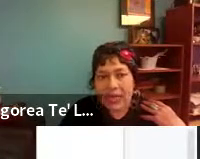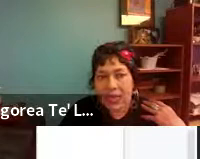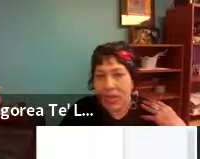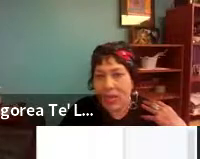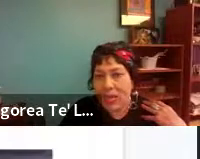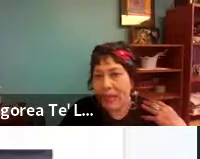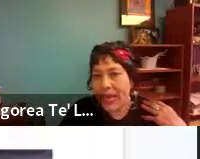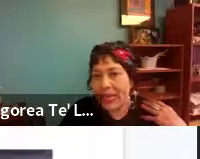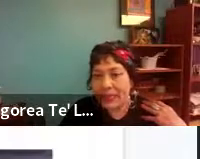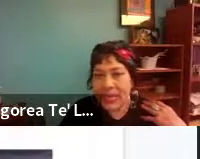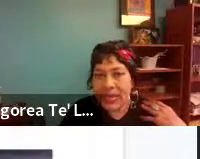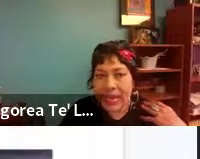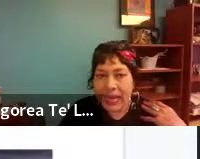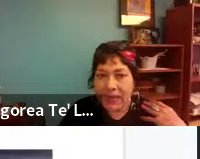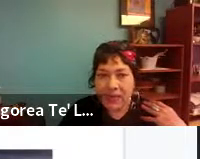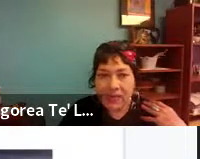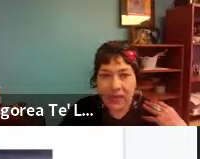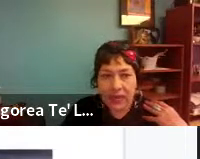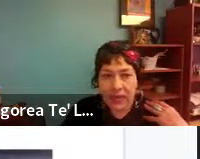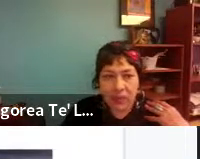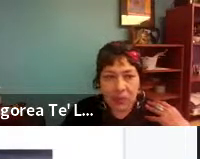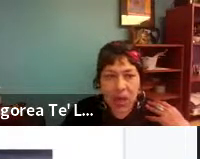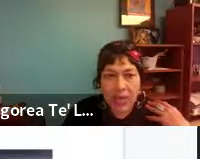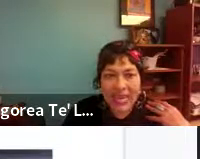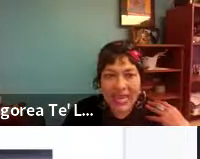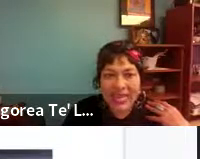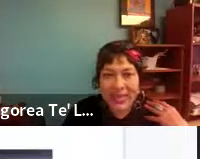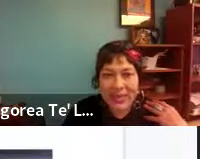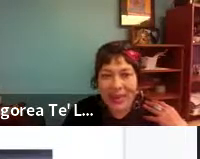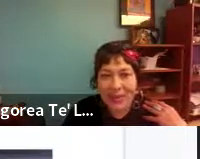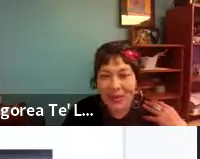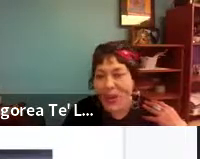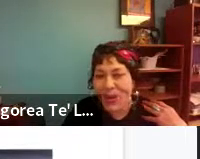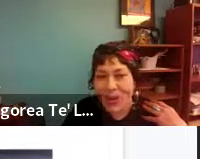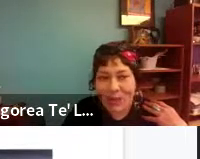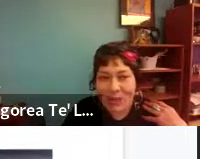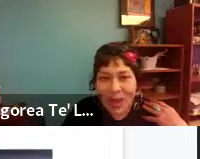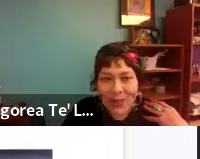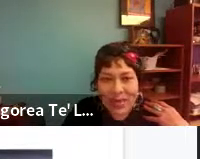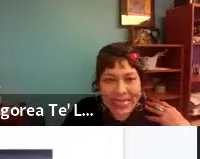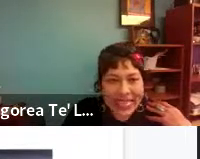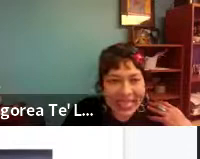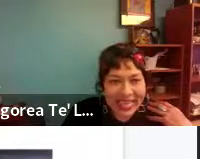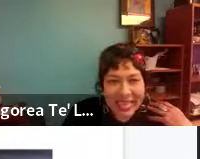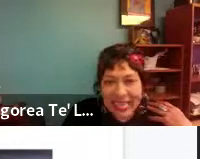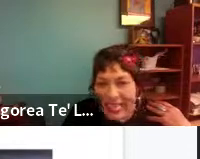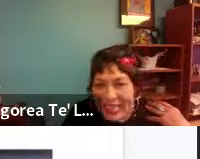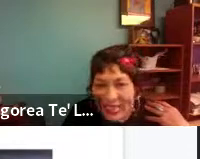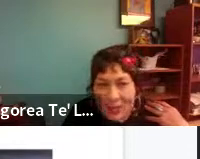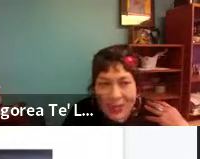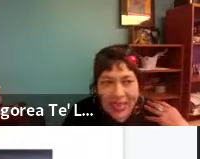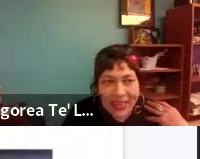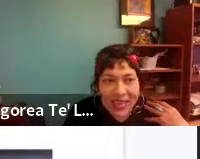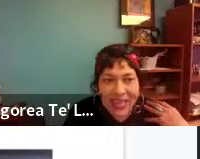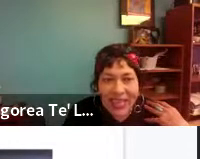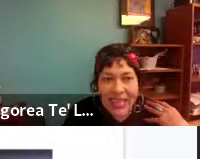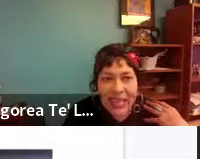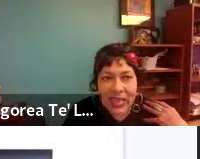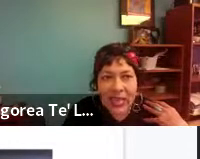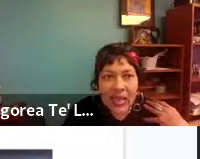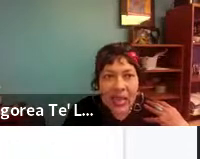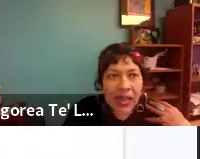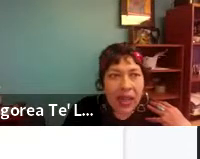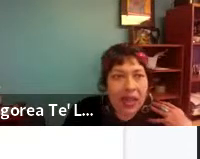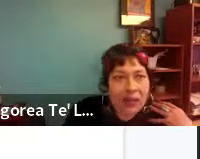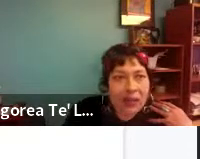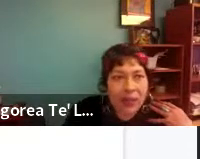remedies, bringing back some of the native pollinators. We have some mugwort and poppies here, a little peek of the garden.